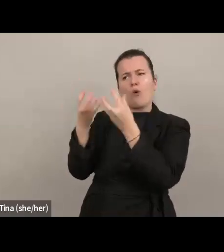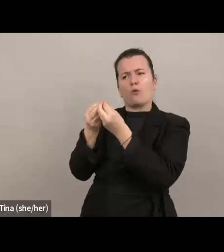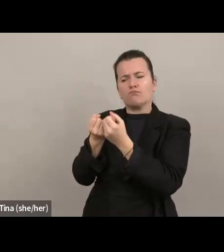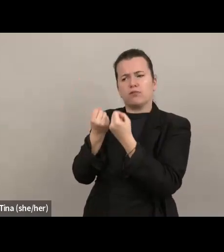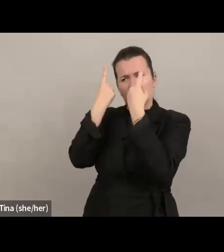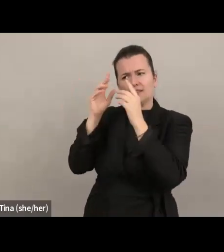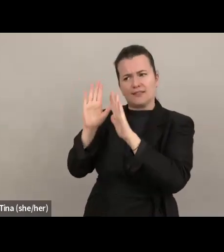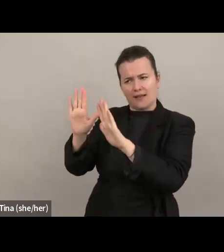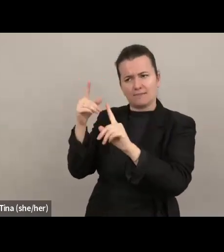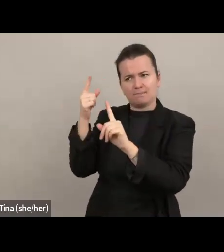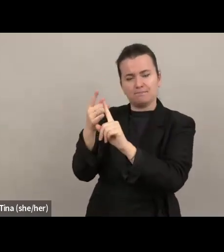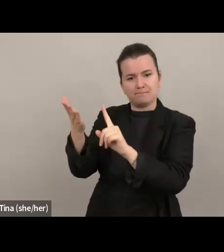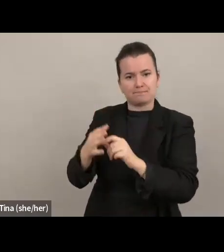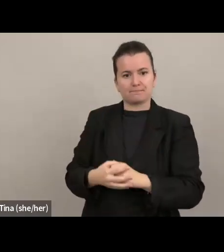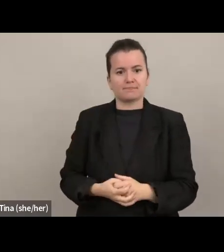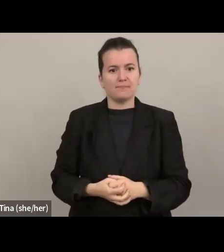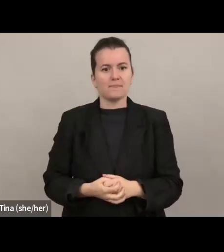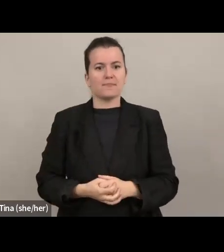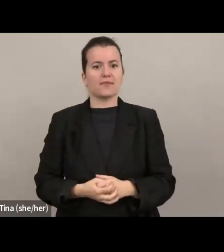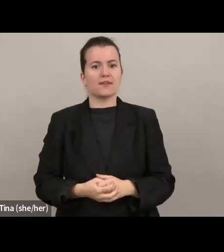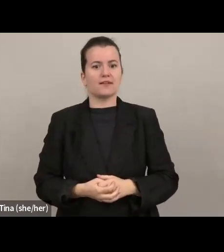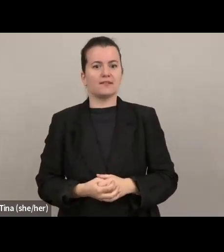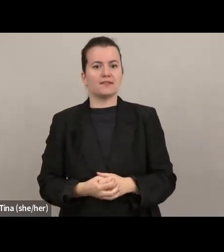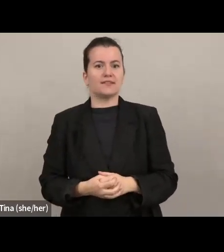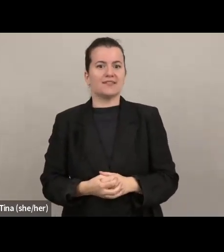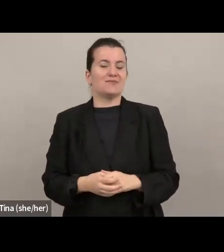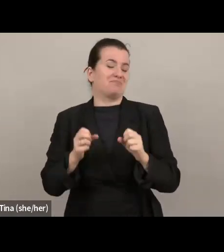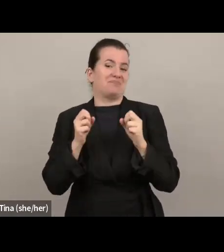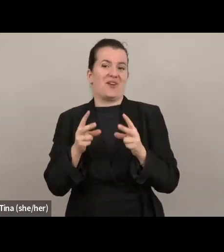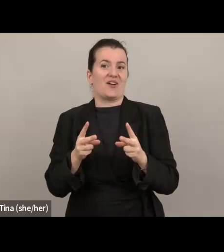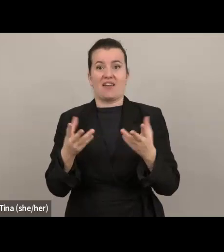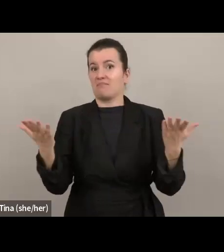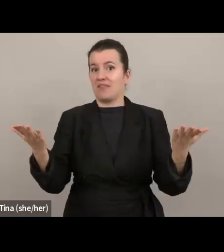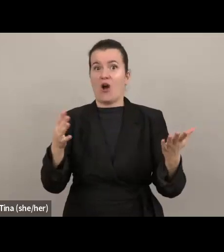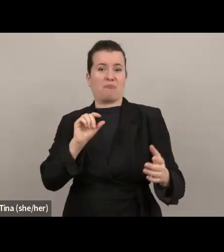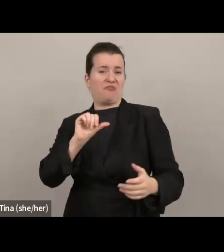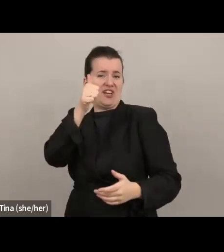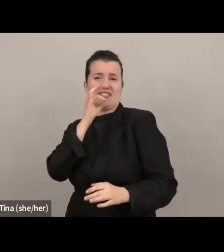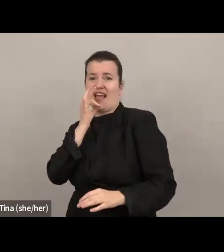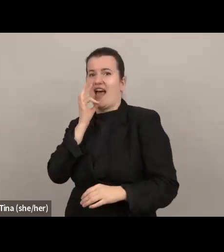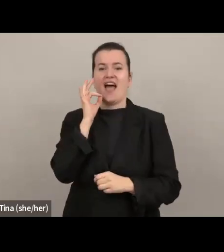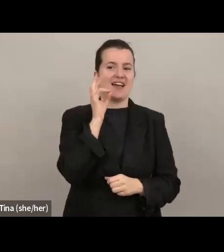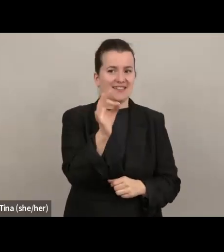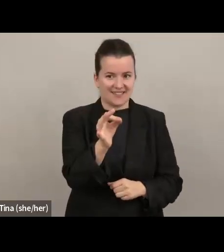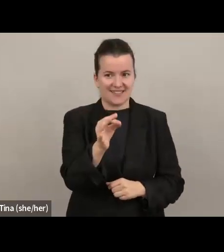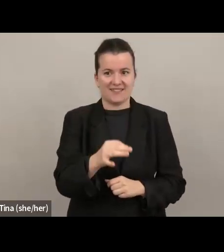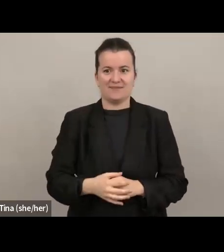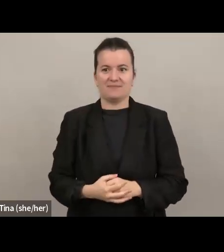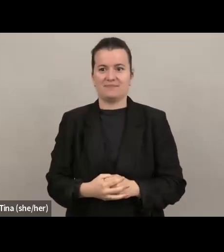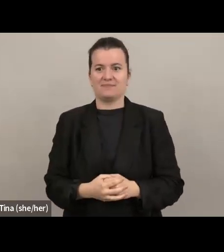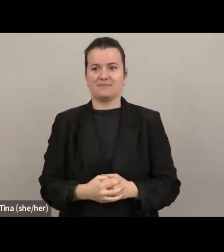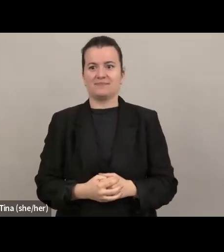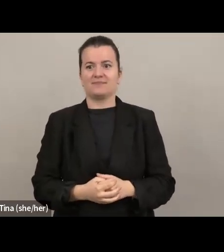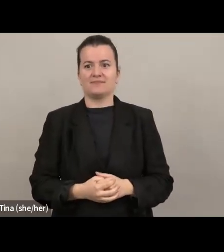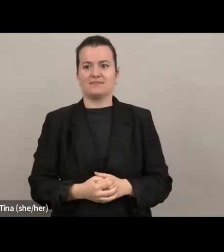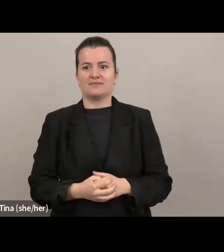my just sort of break the ice question to everyone, and anyone can, I see there's a question